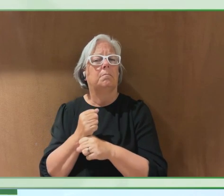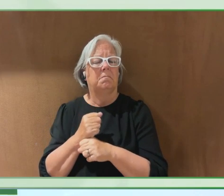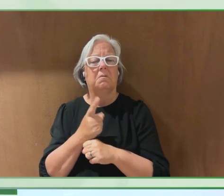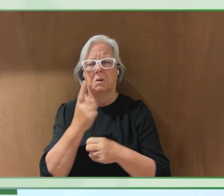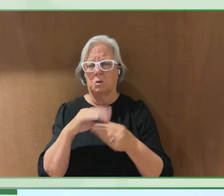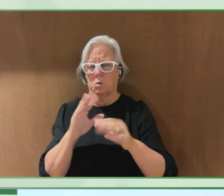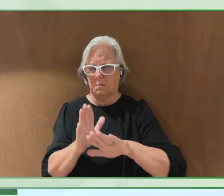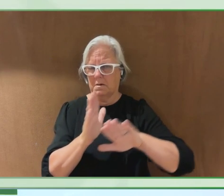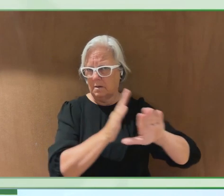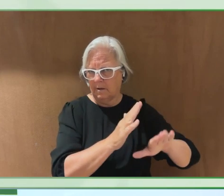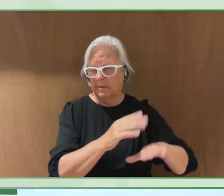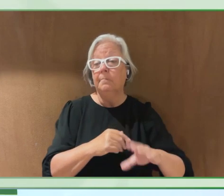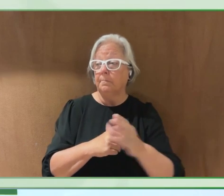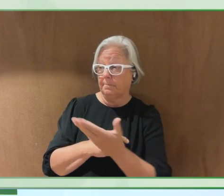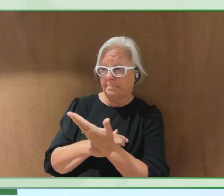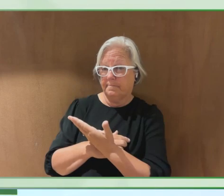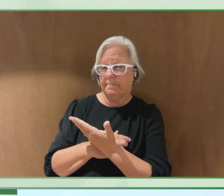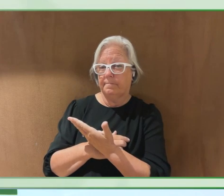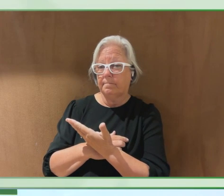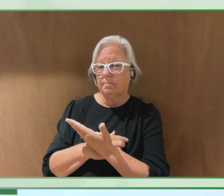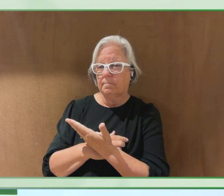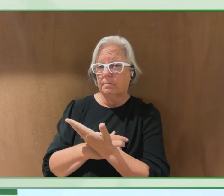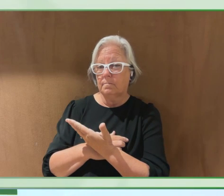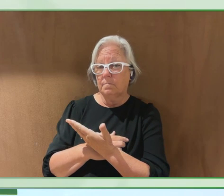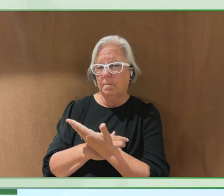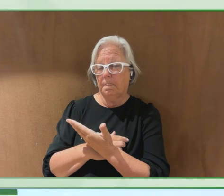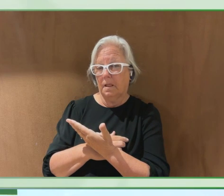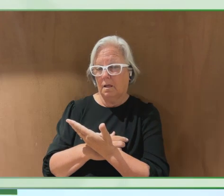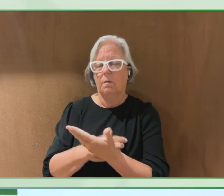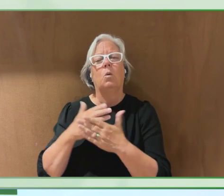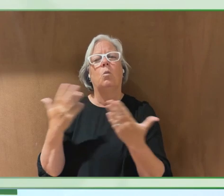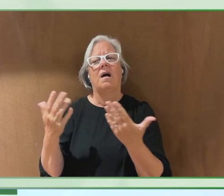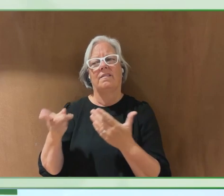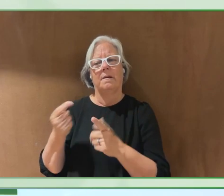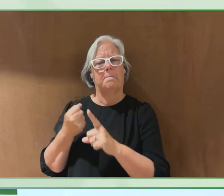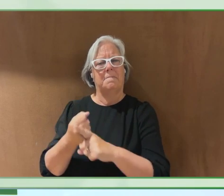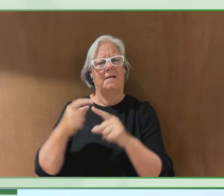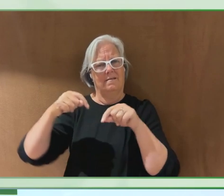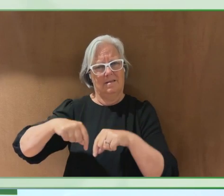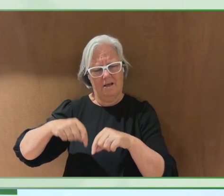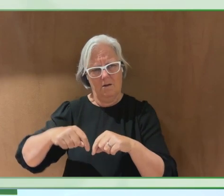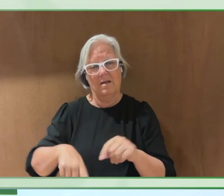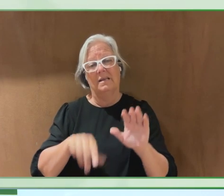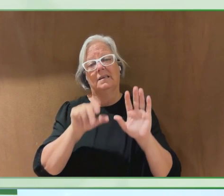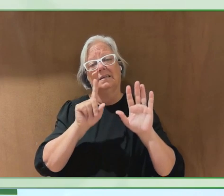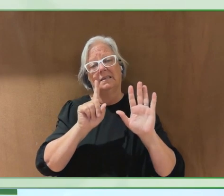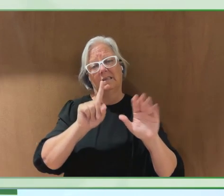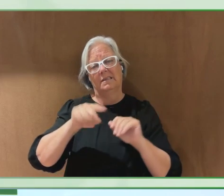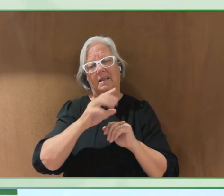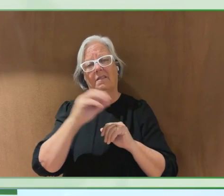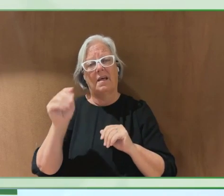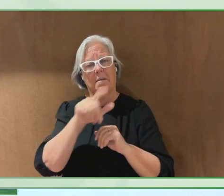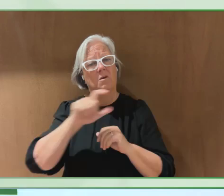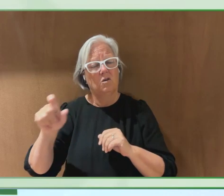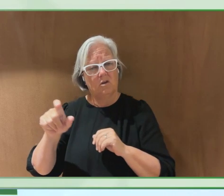please. What has been the impact to date? 6,000 plus persons with disabilities have been engaged across Pakistan